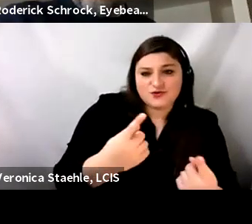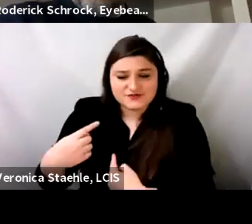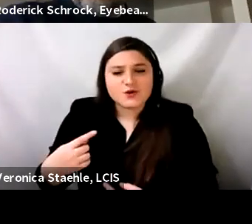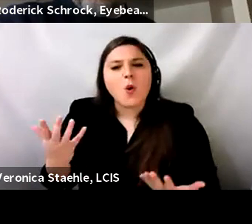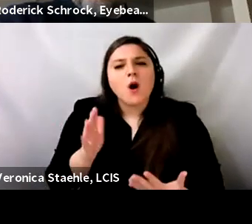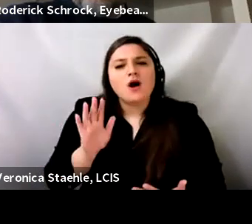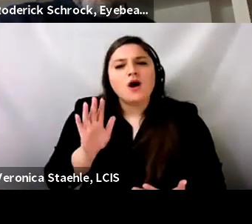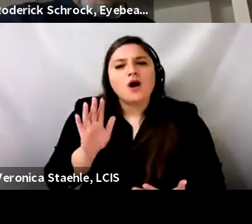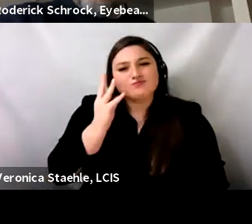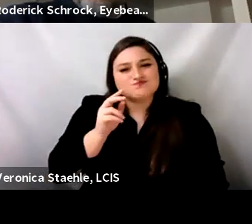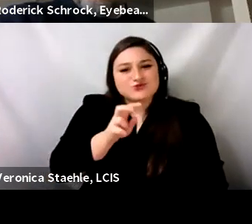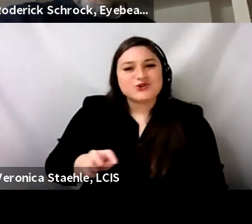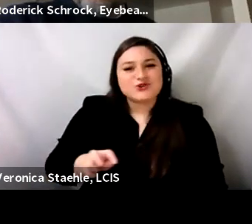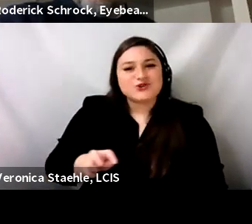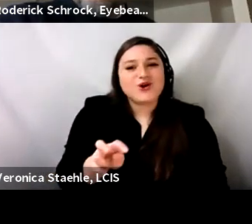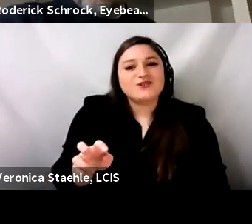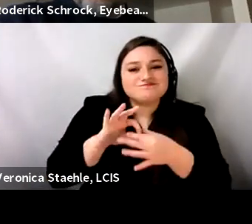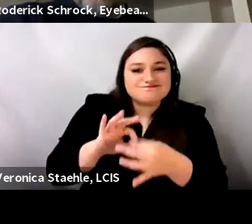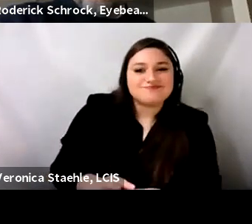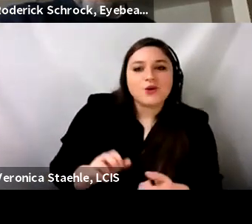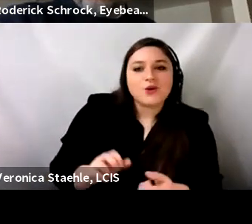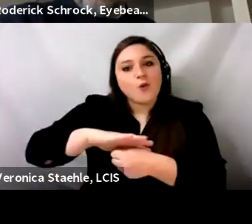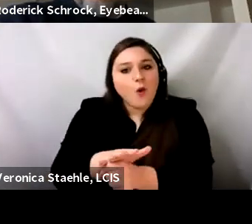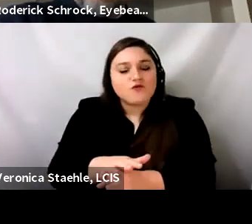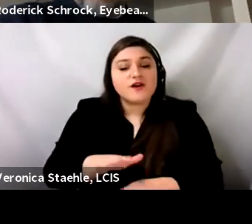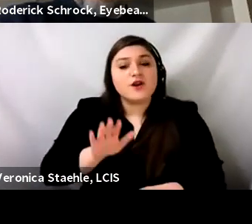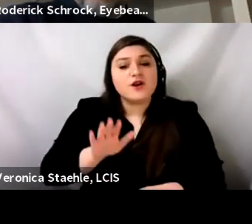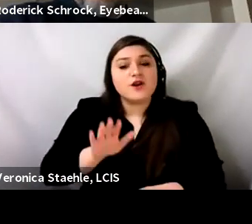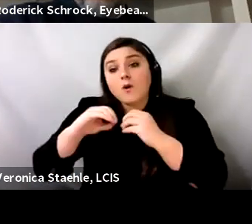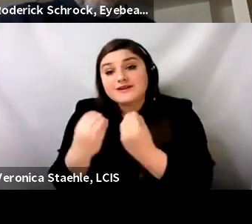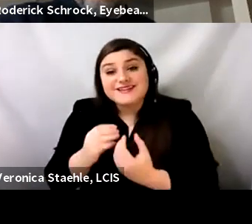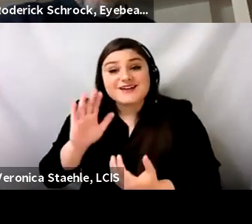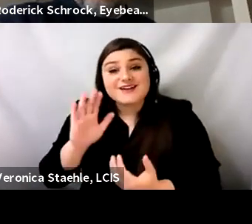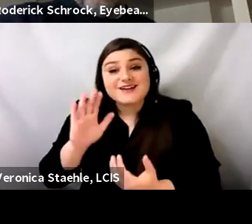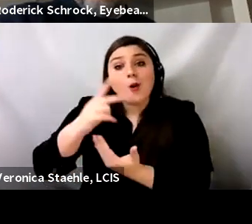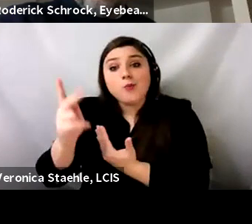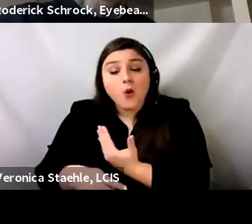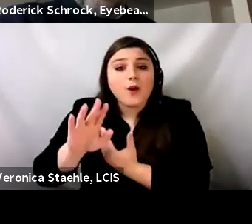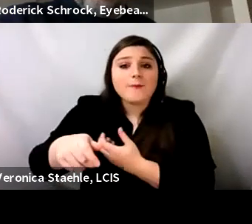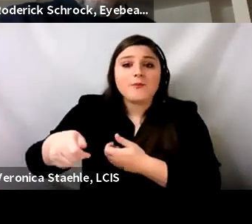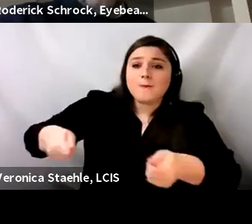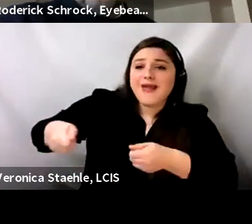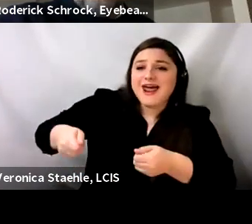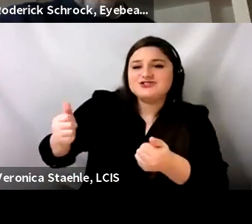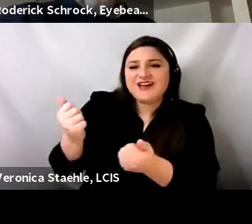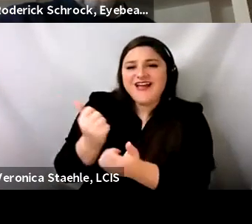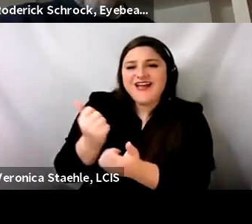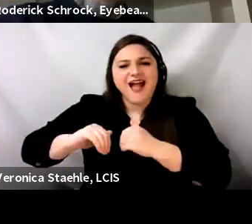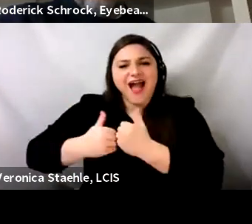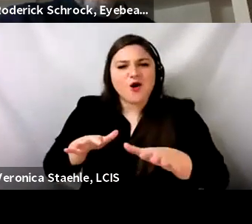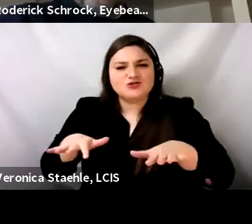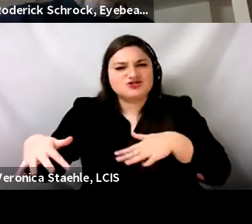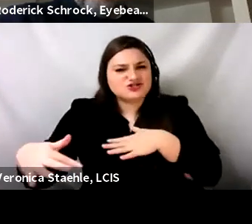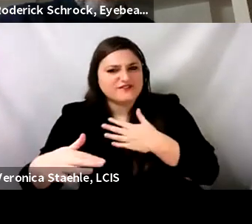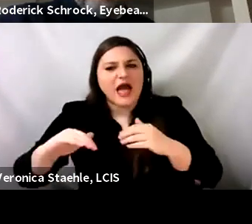know, how has your organization's programming changed? How have your management challenges refocused? You know, it hasn't just been,